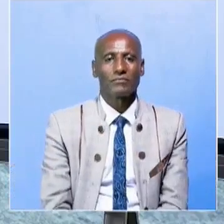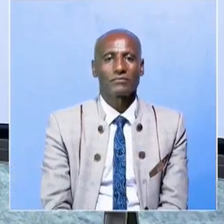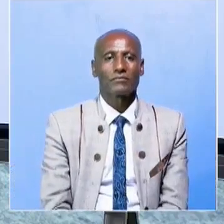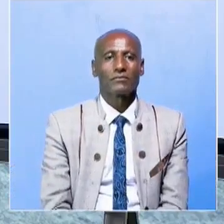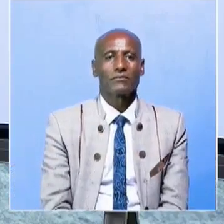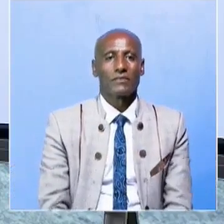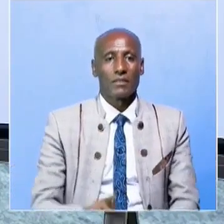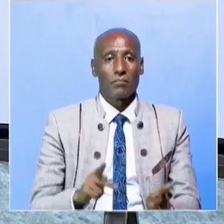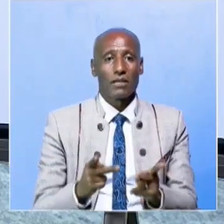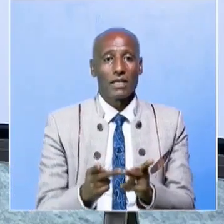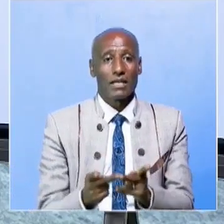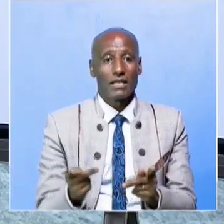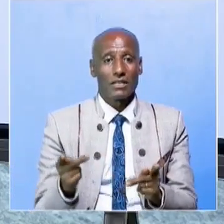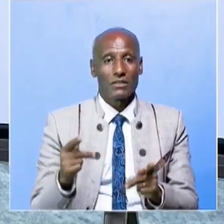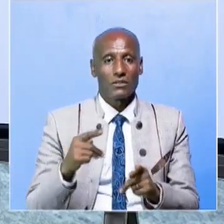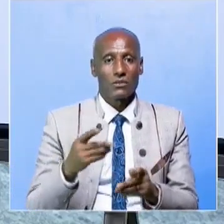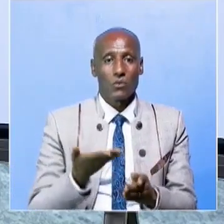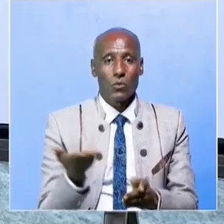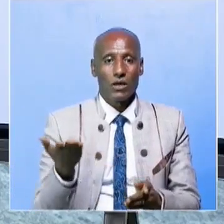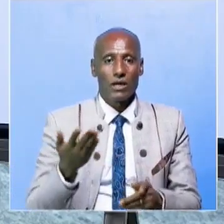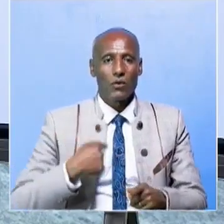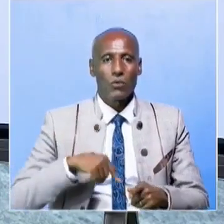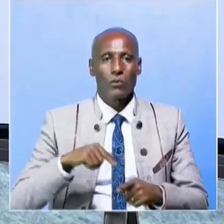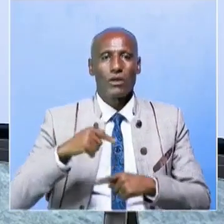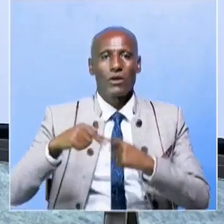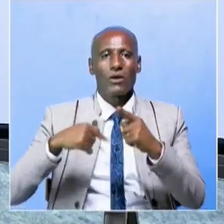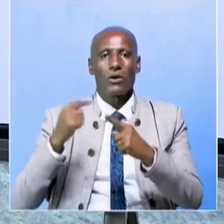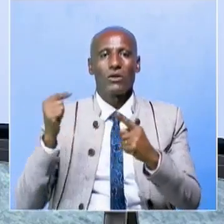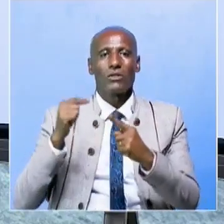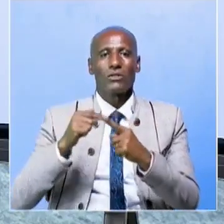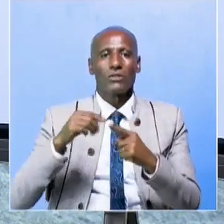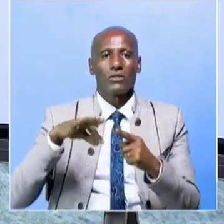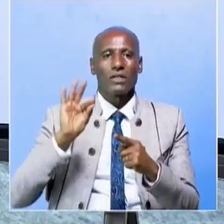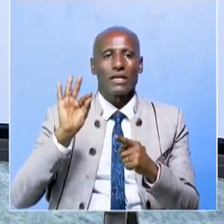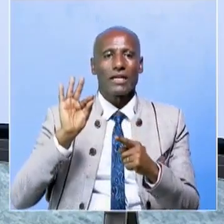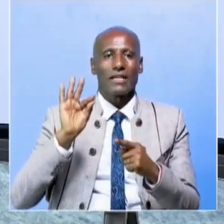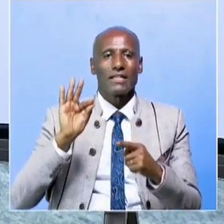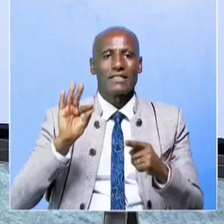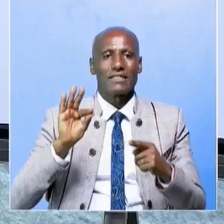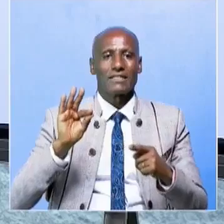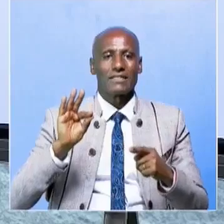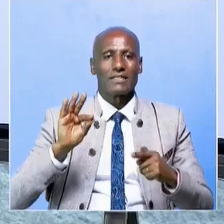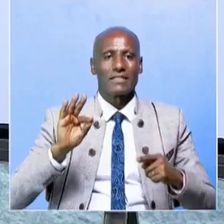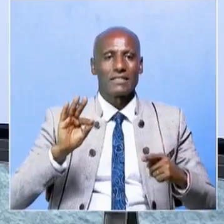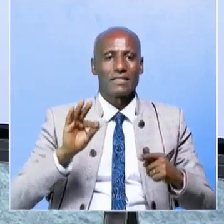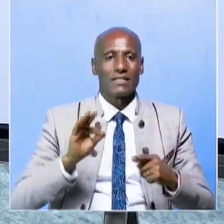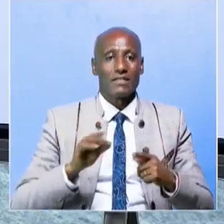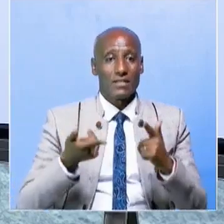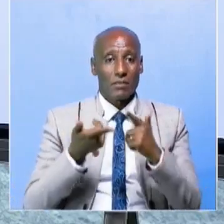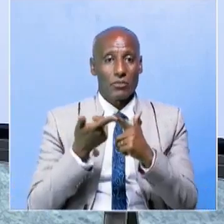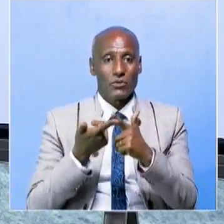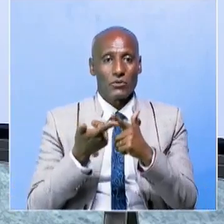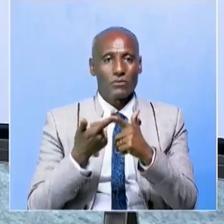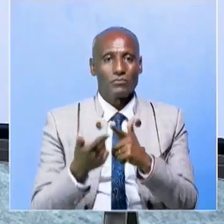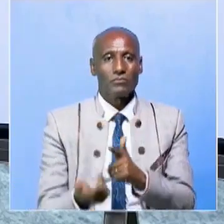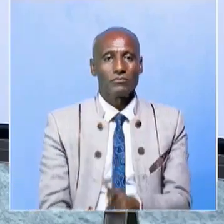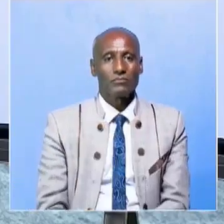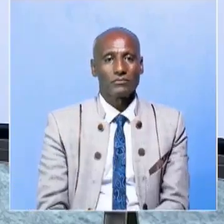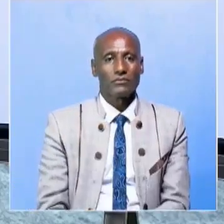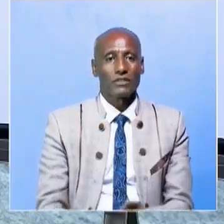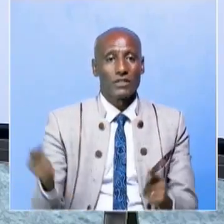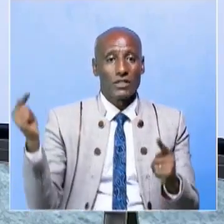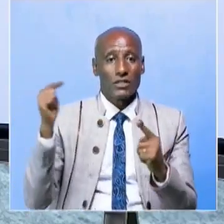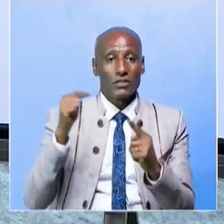to have fun, to enjoy ourselves. So the recreation center. What about number 2?